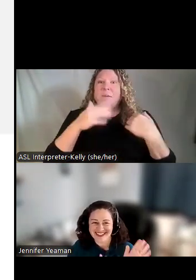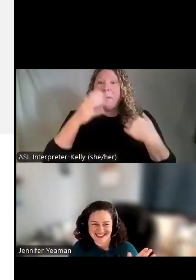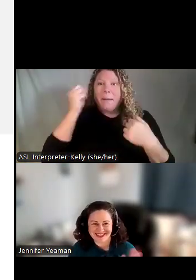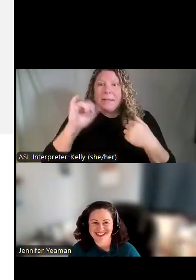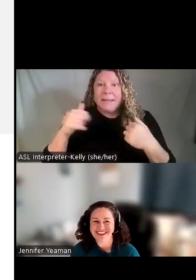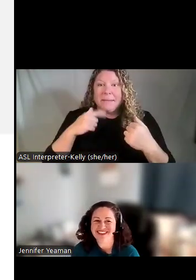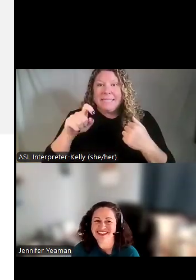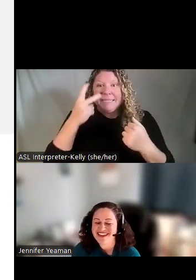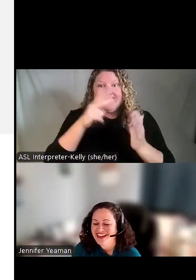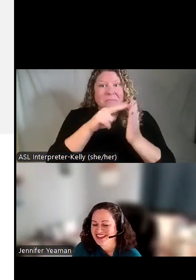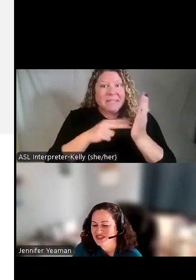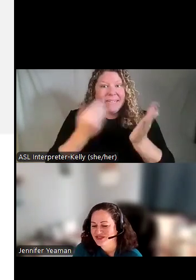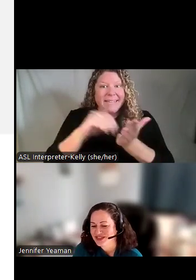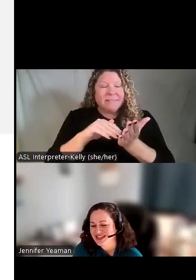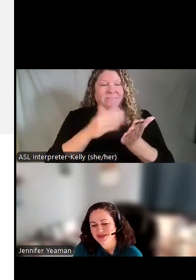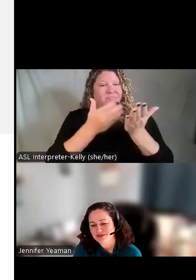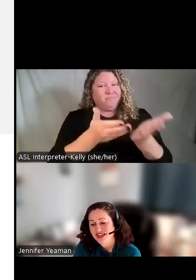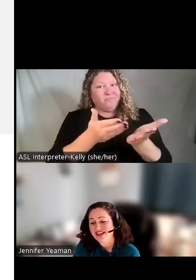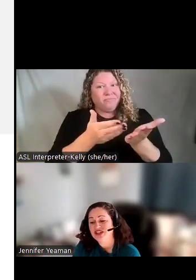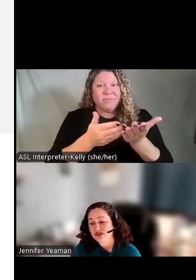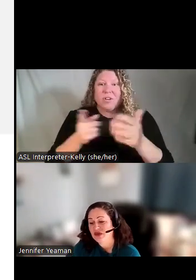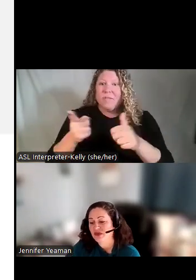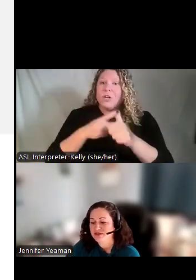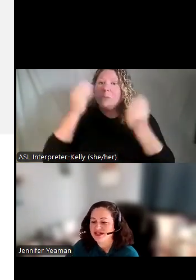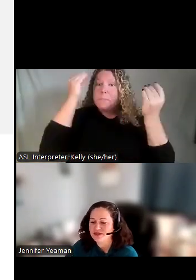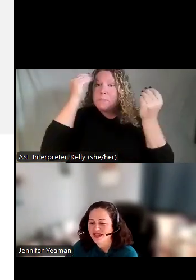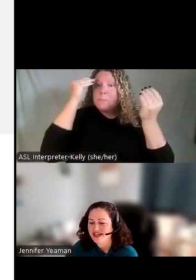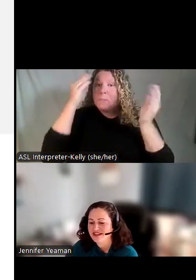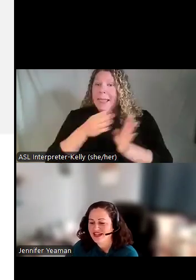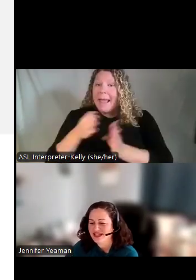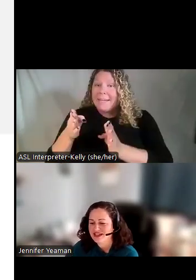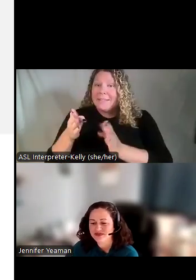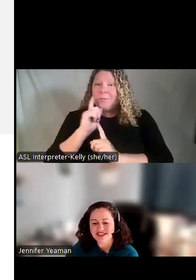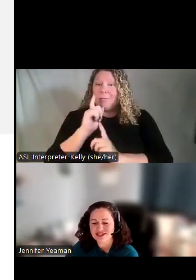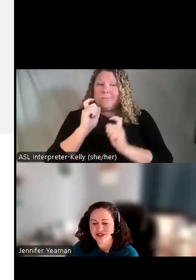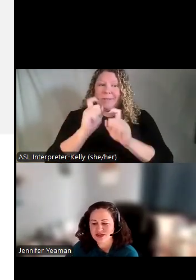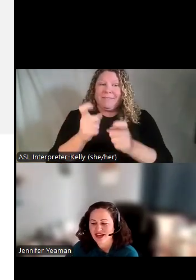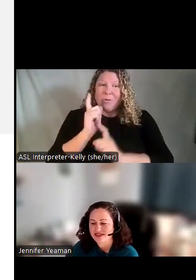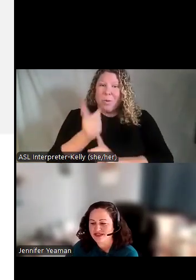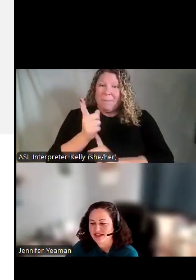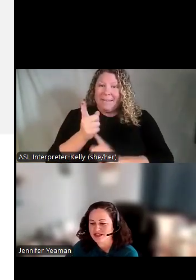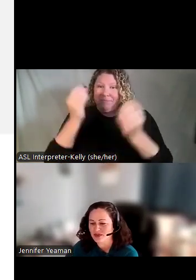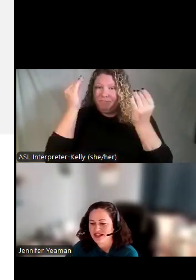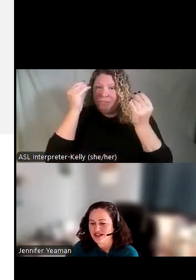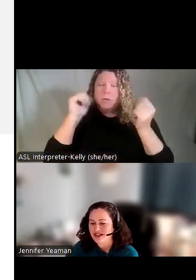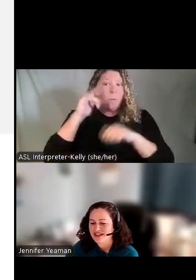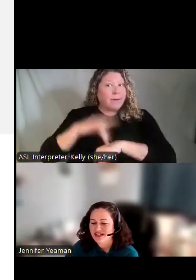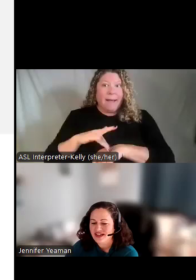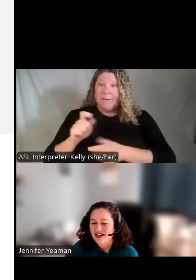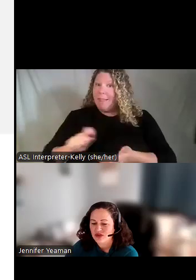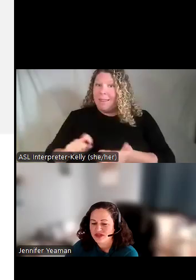see it, it's there for you. So the first step is plan. You'll get 1 minute to plan. And again, please no doing at this